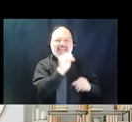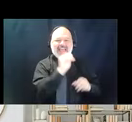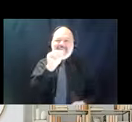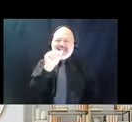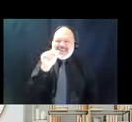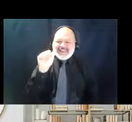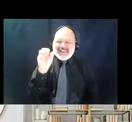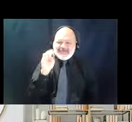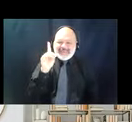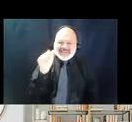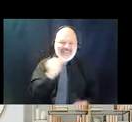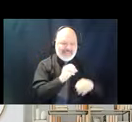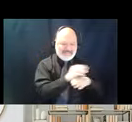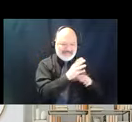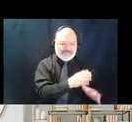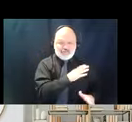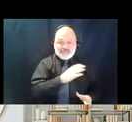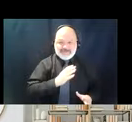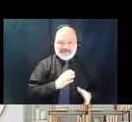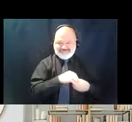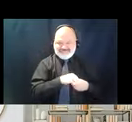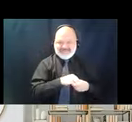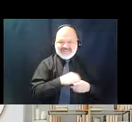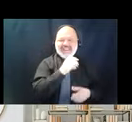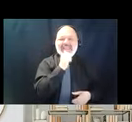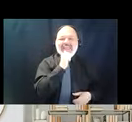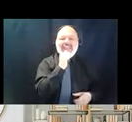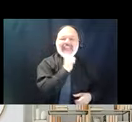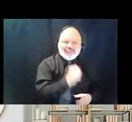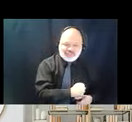County Advisory Committee on Aging and recently joined Harvard's